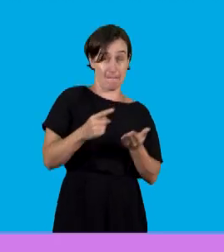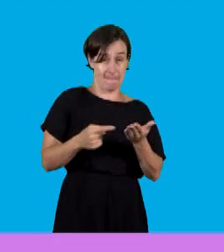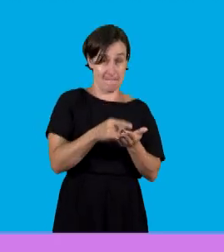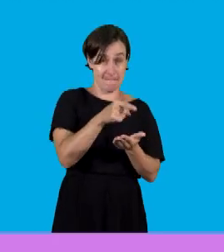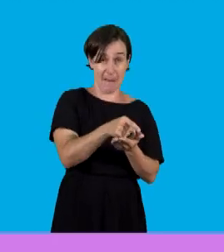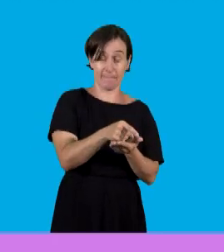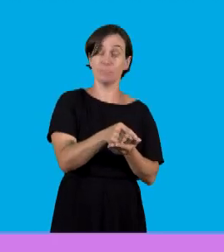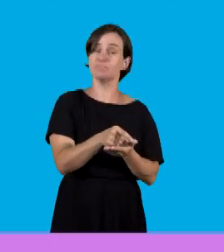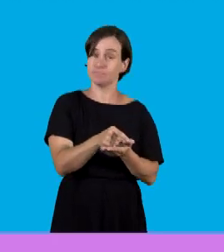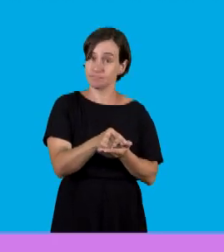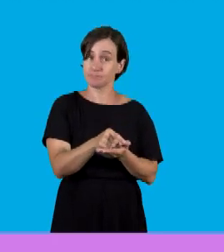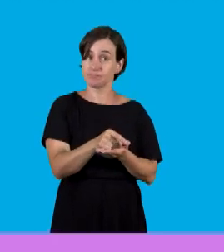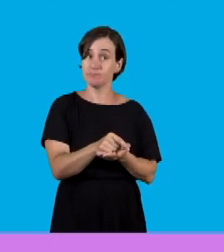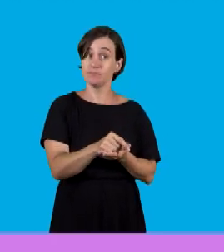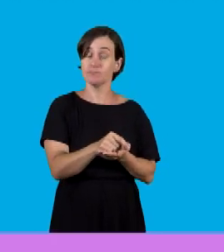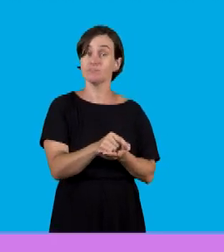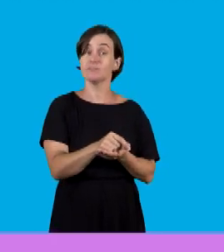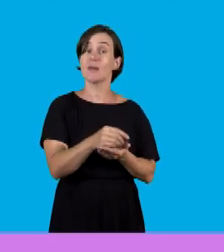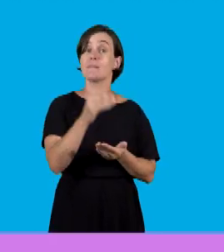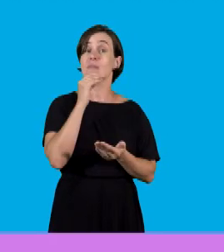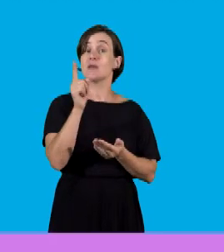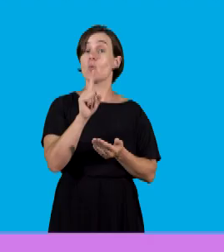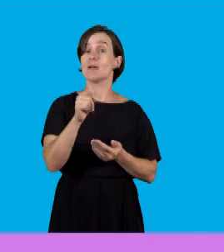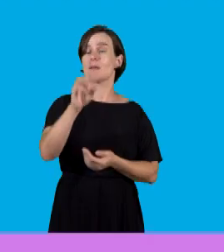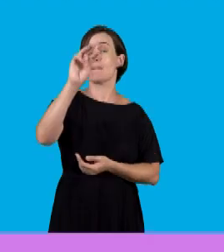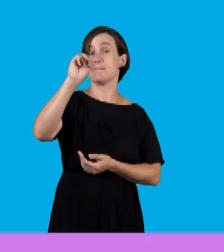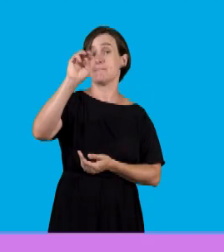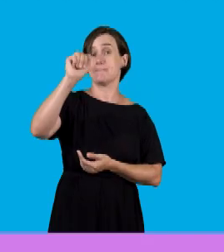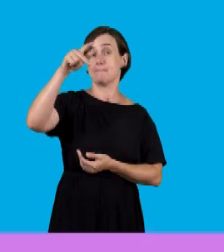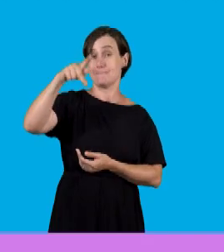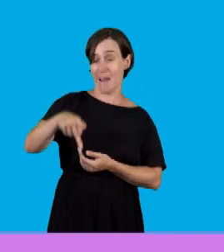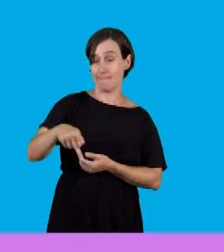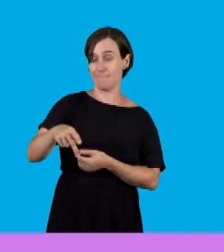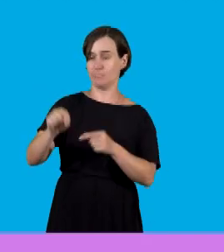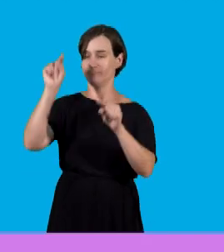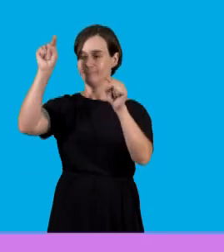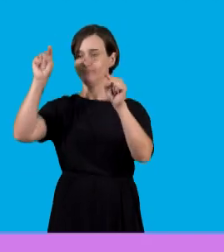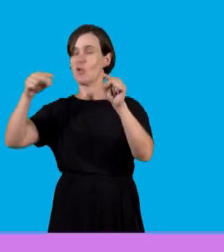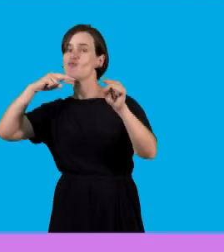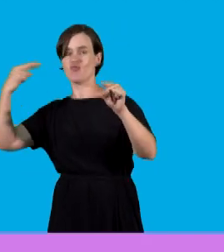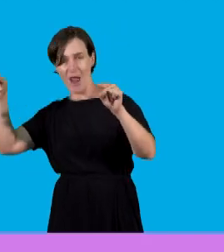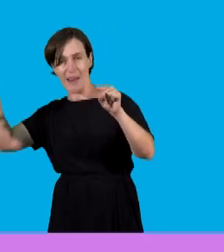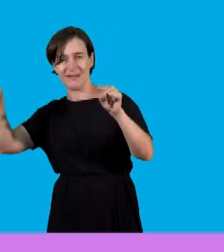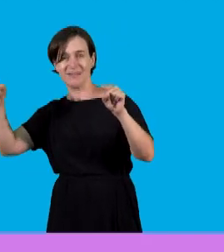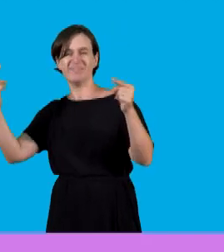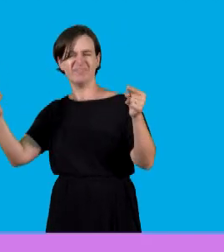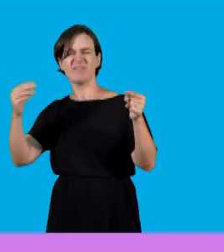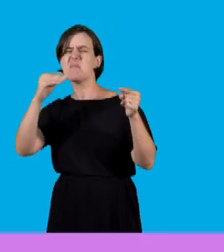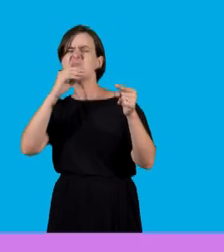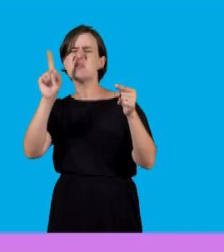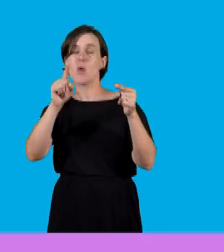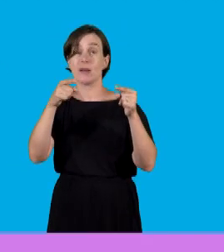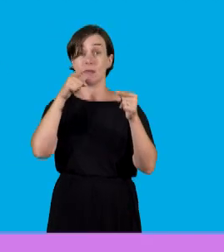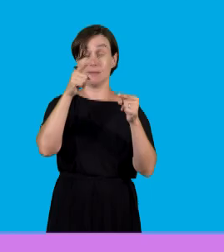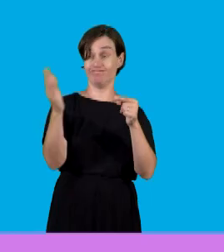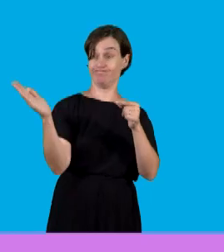1 centimeter on the map. Remember, when we write number scale is represented as map is to reality. So